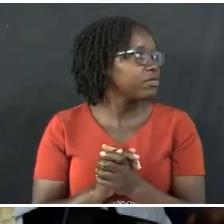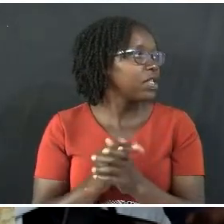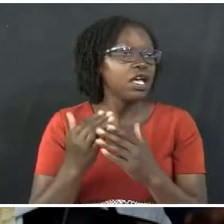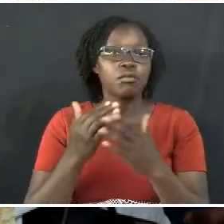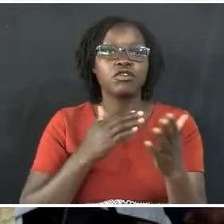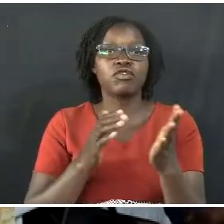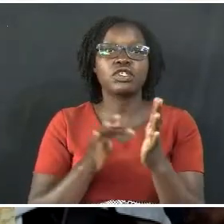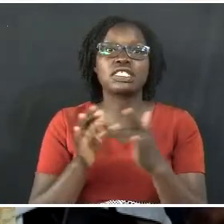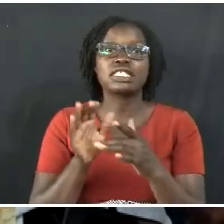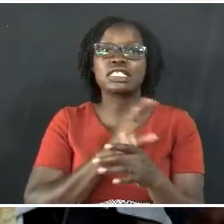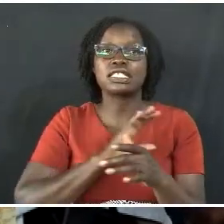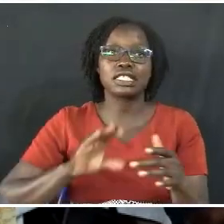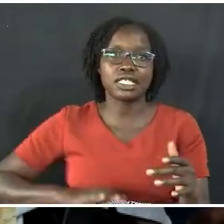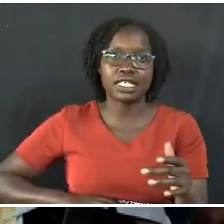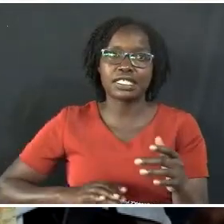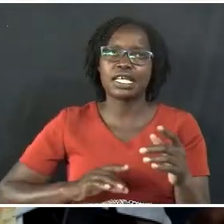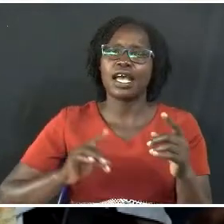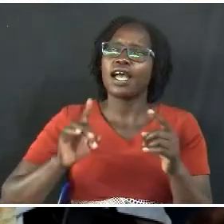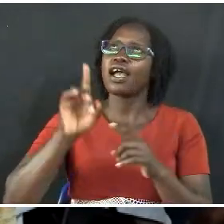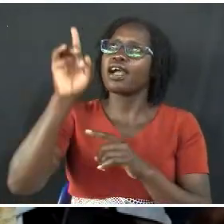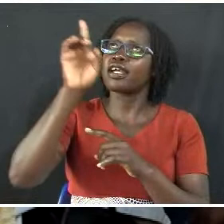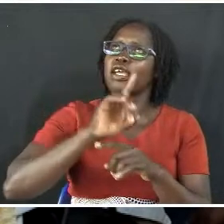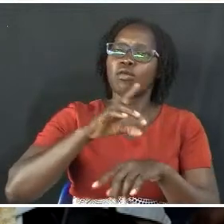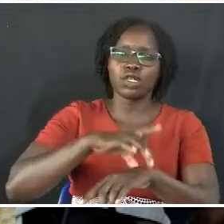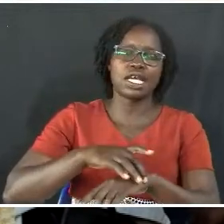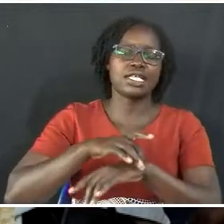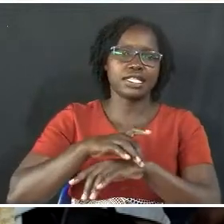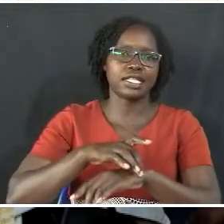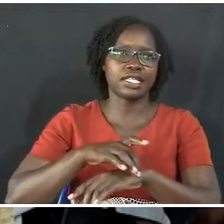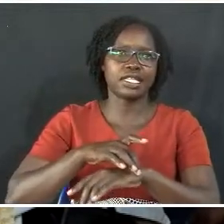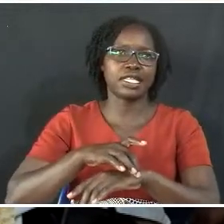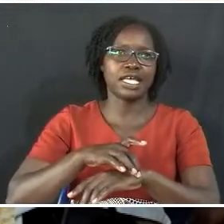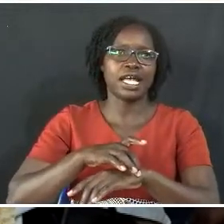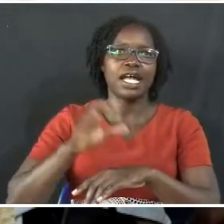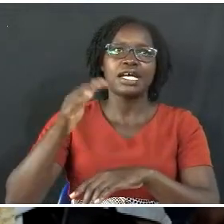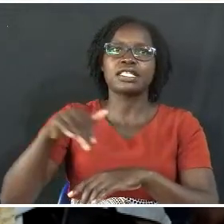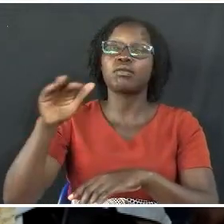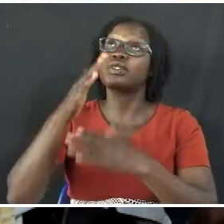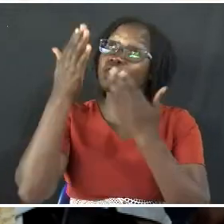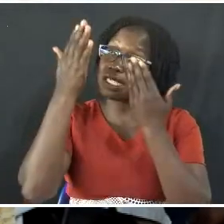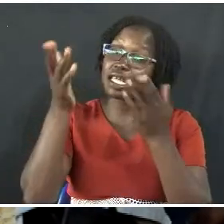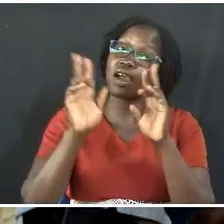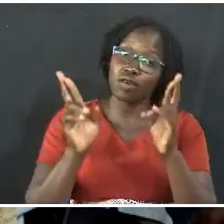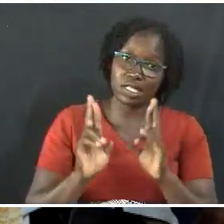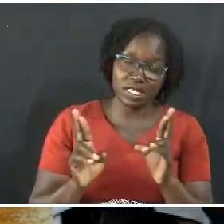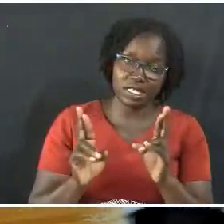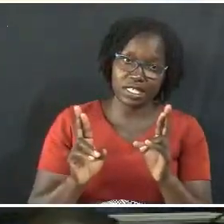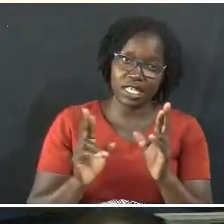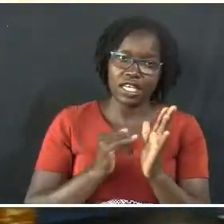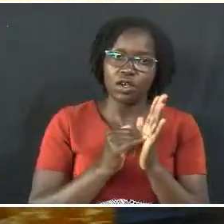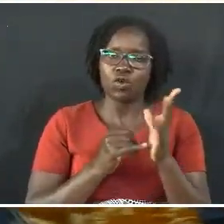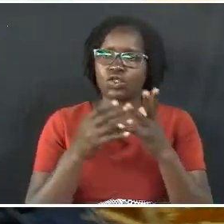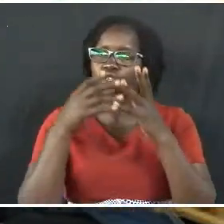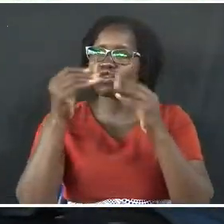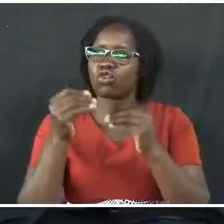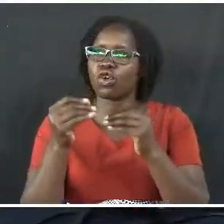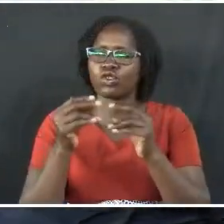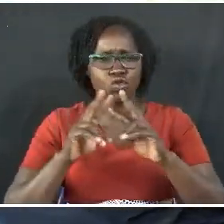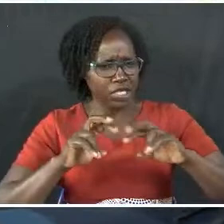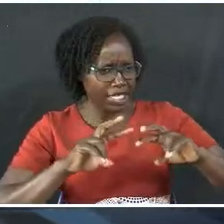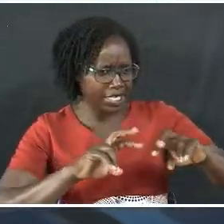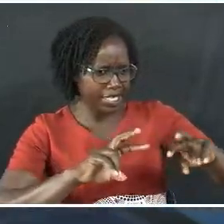Before Jesus Christ came on earth, the mansions were there. He was just going to